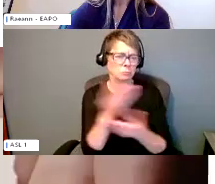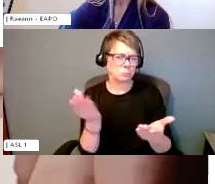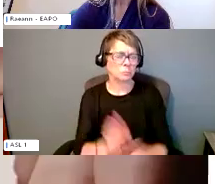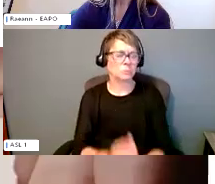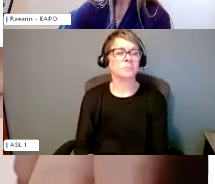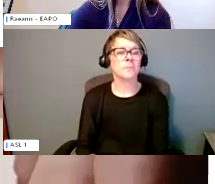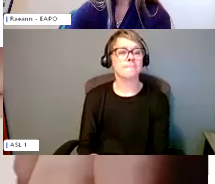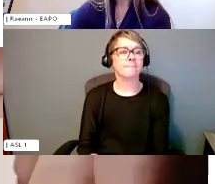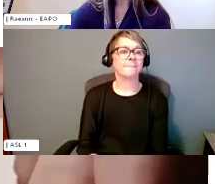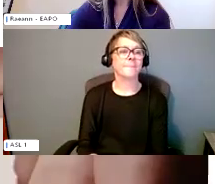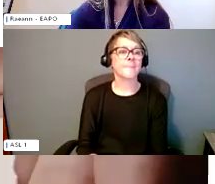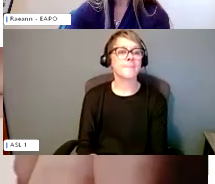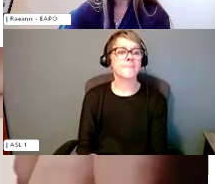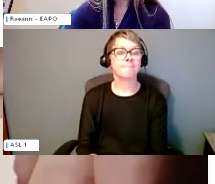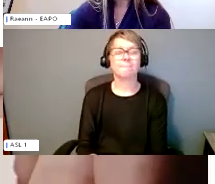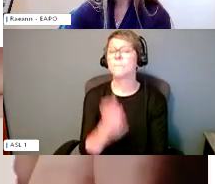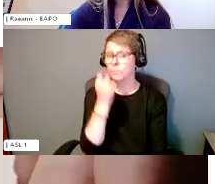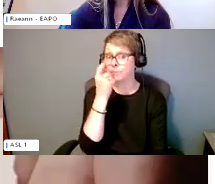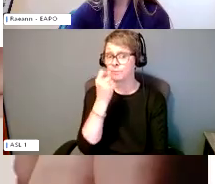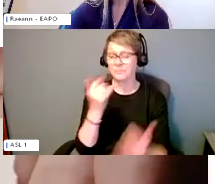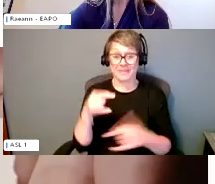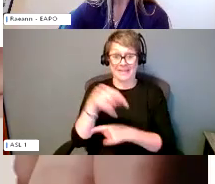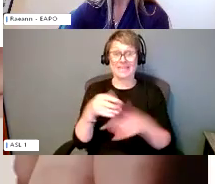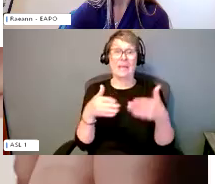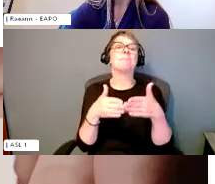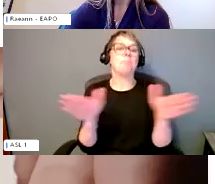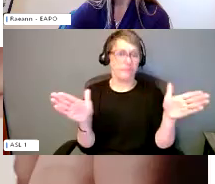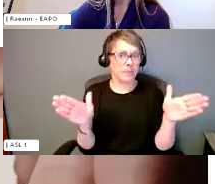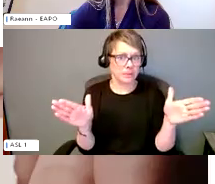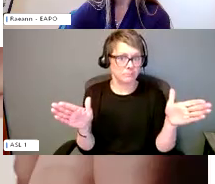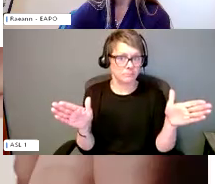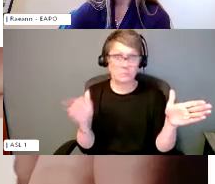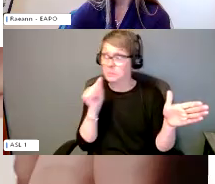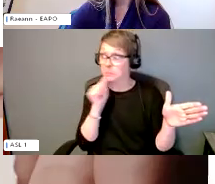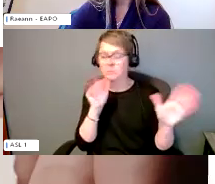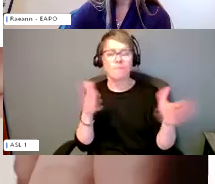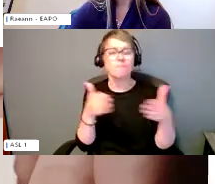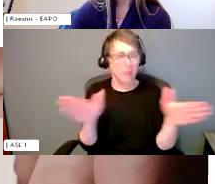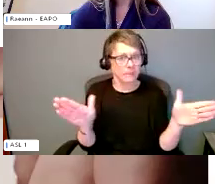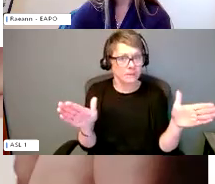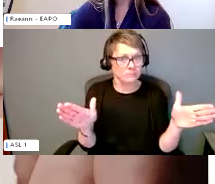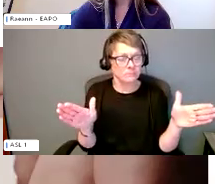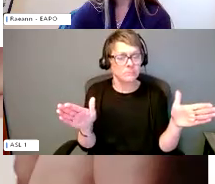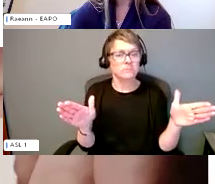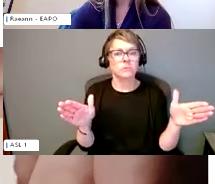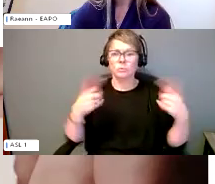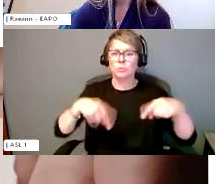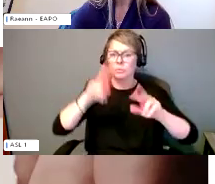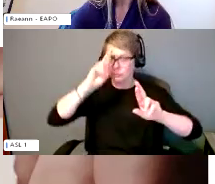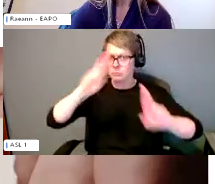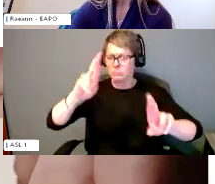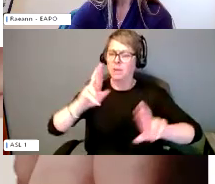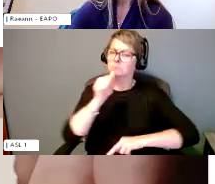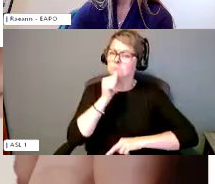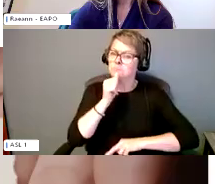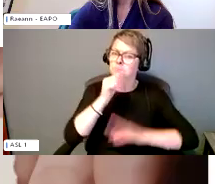And just as we know that this is a public forum, we do just want to reiterate that we do respect your privacy and